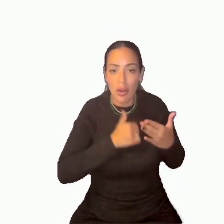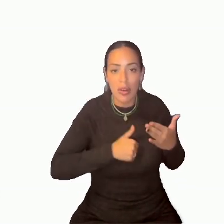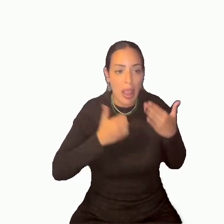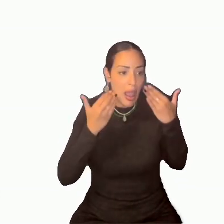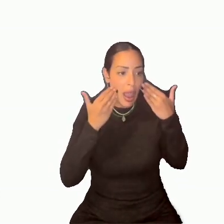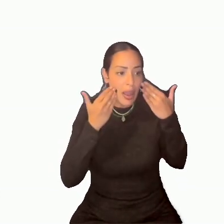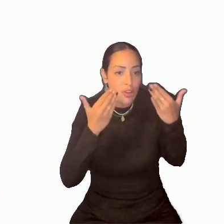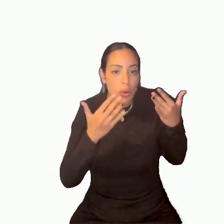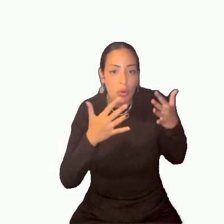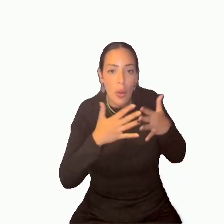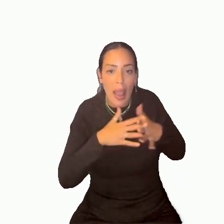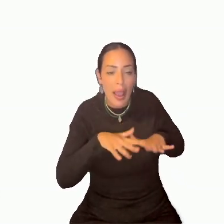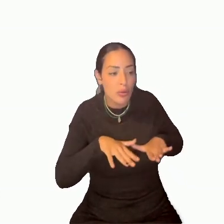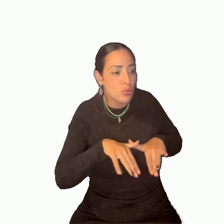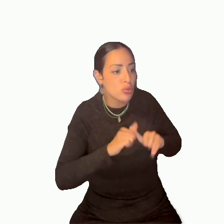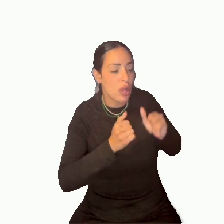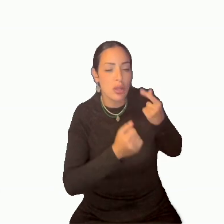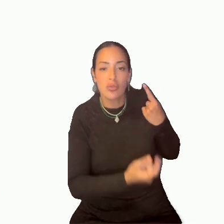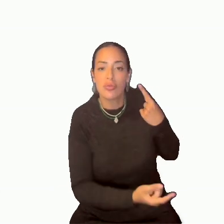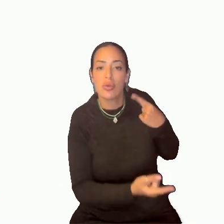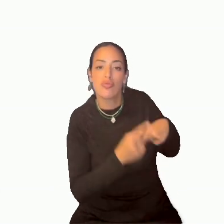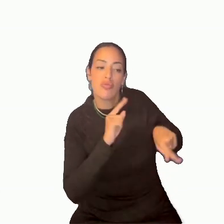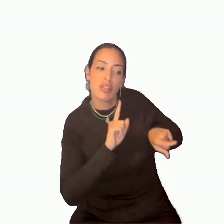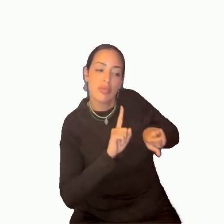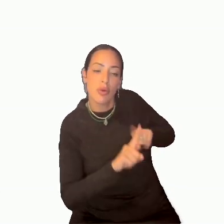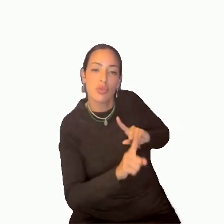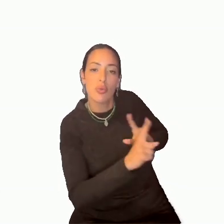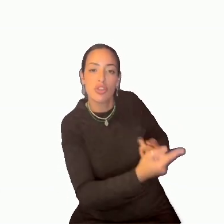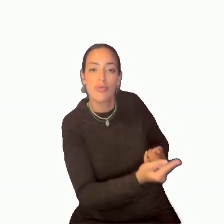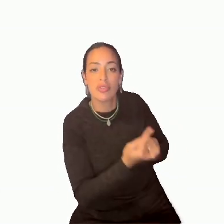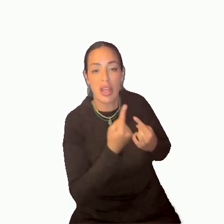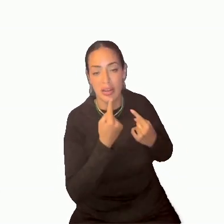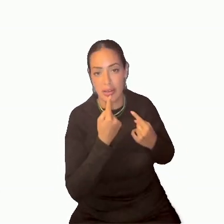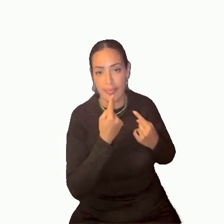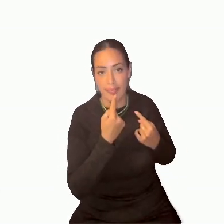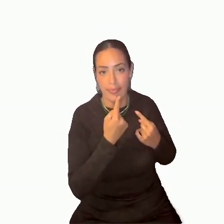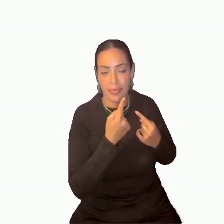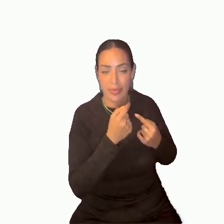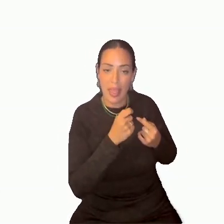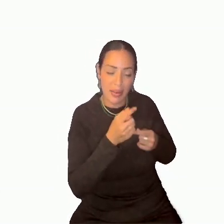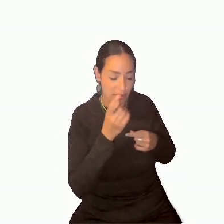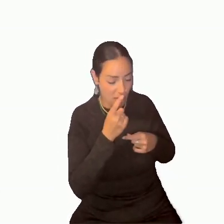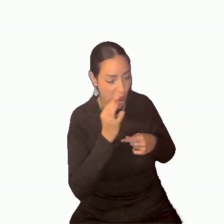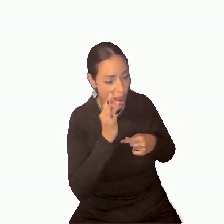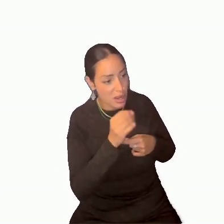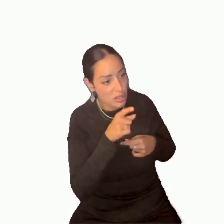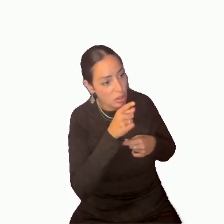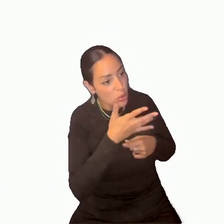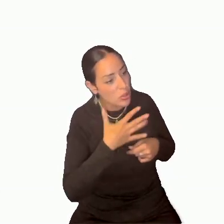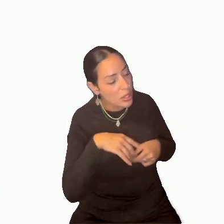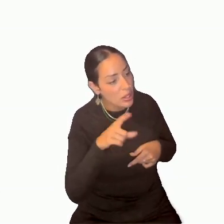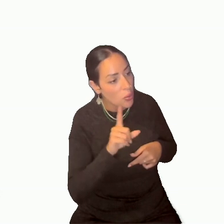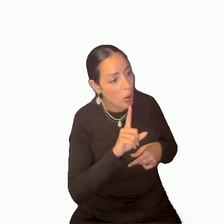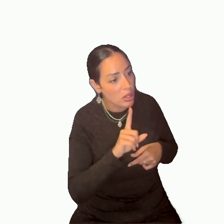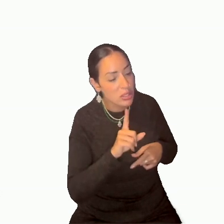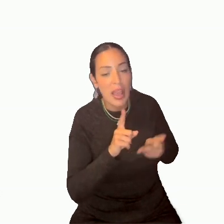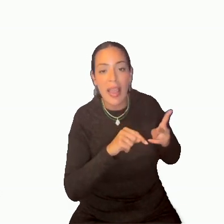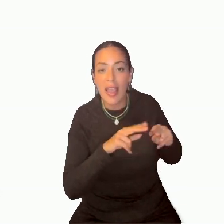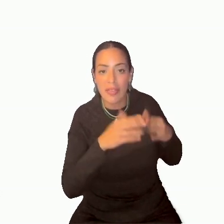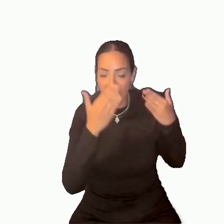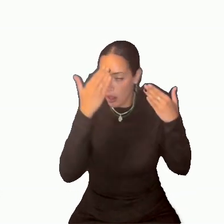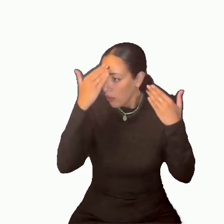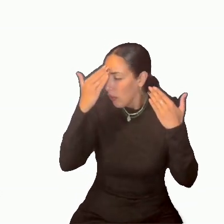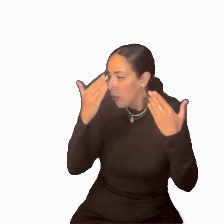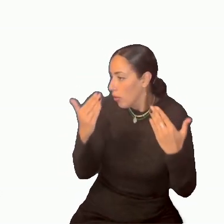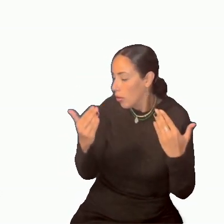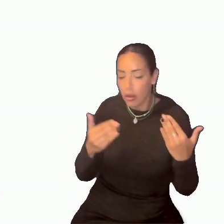begin to respond to what you've shared." You could then go on to ask what they need. If they don't know what they need, offer choices. Often people